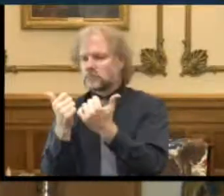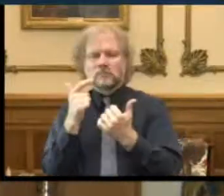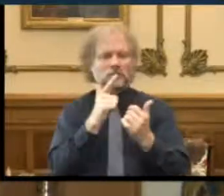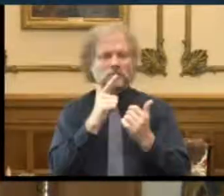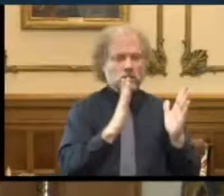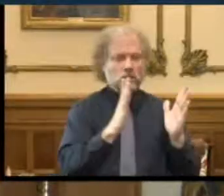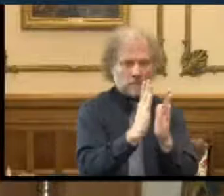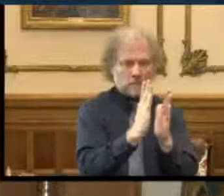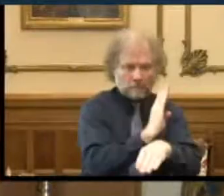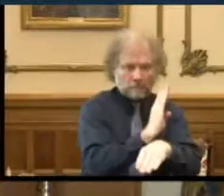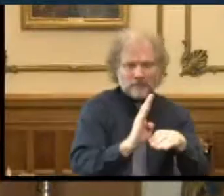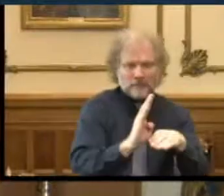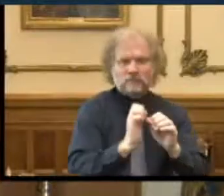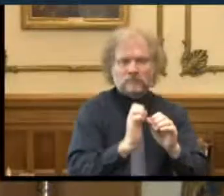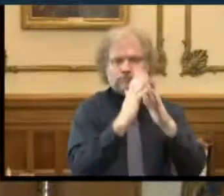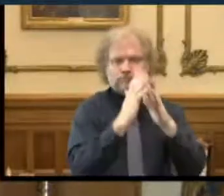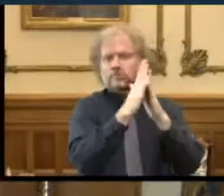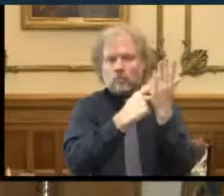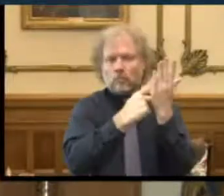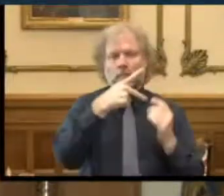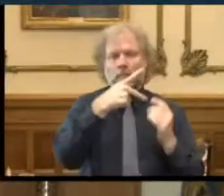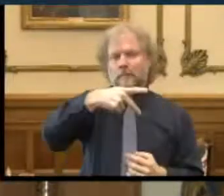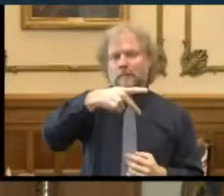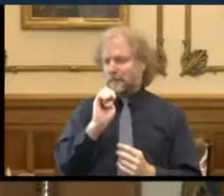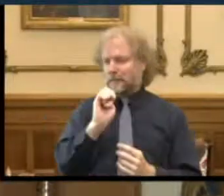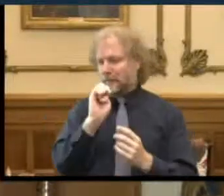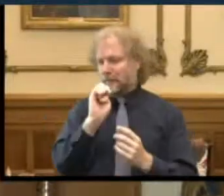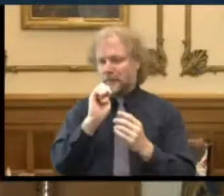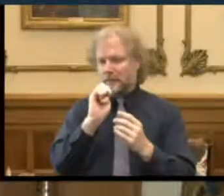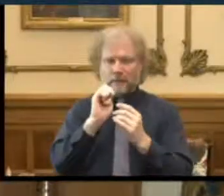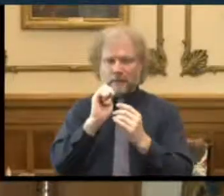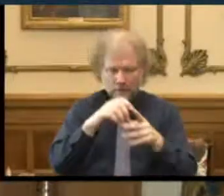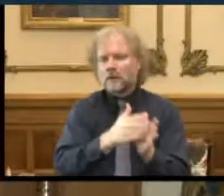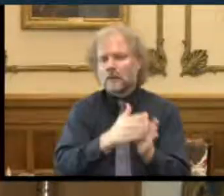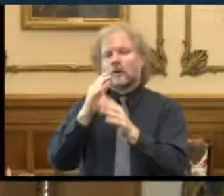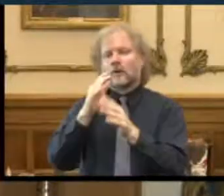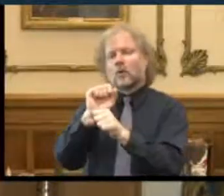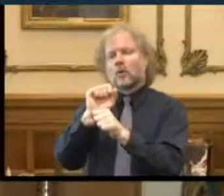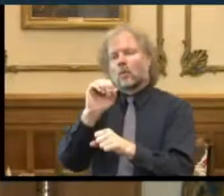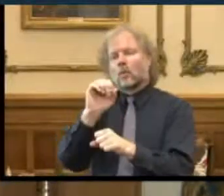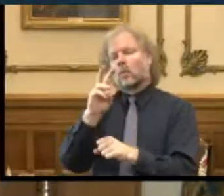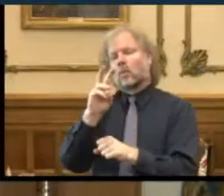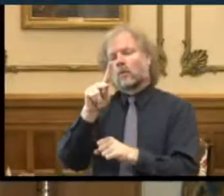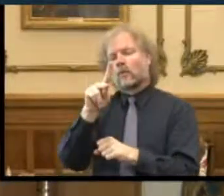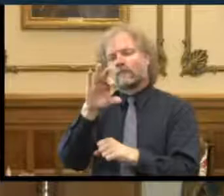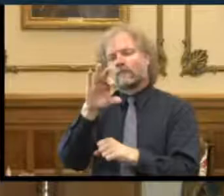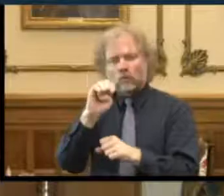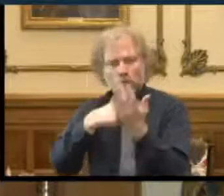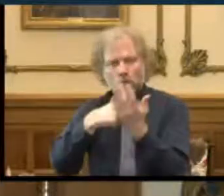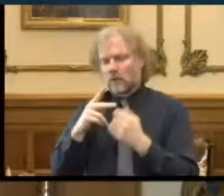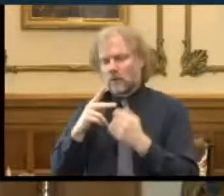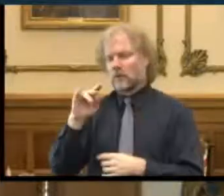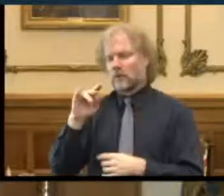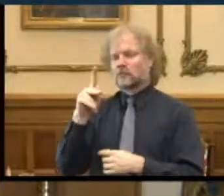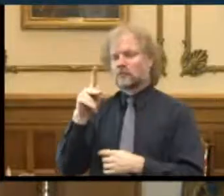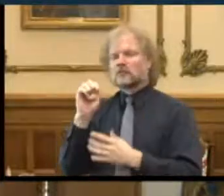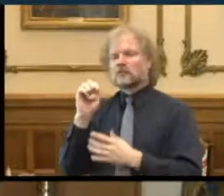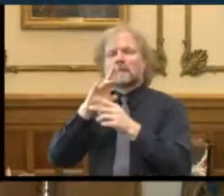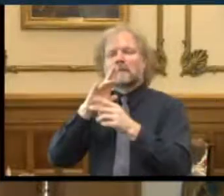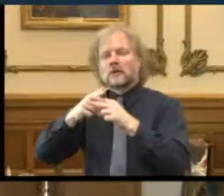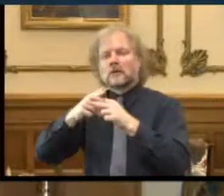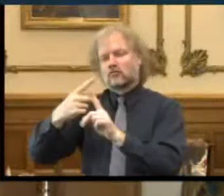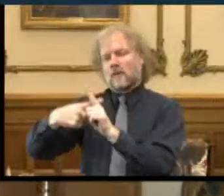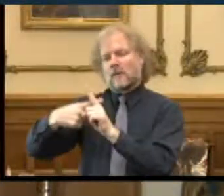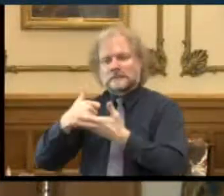small business restart program, the PPE marketplace, workforce programs. Jake has talked about the rental